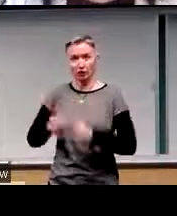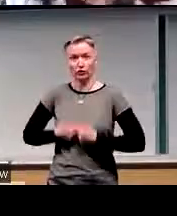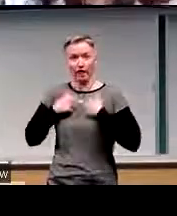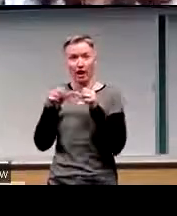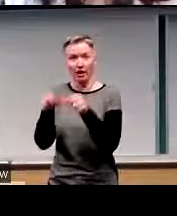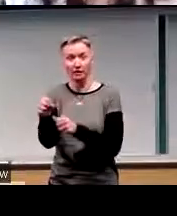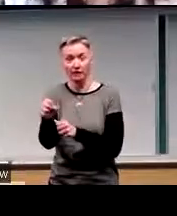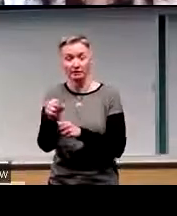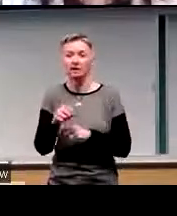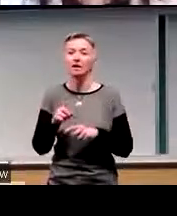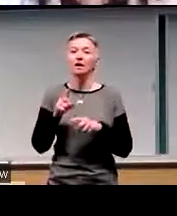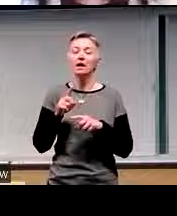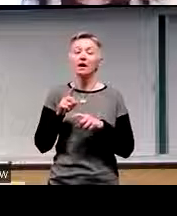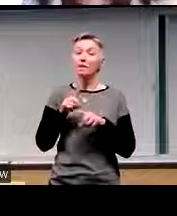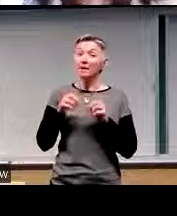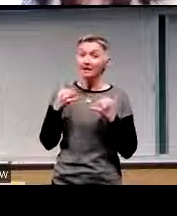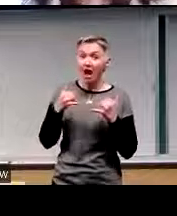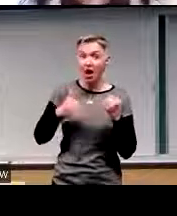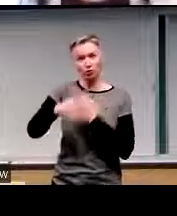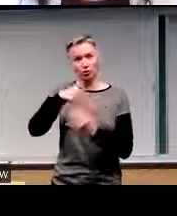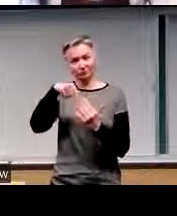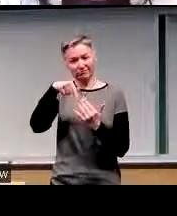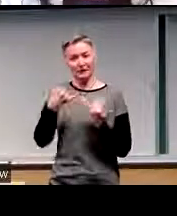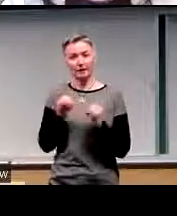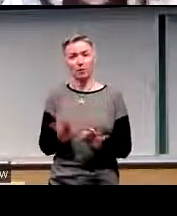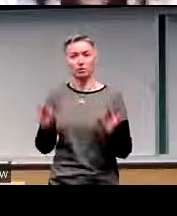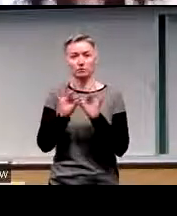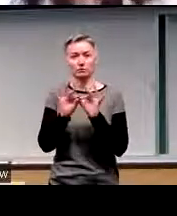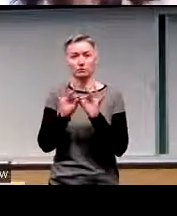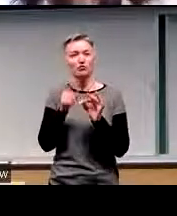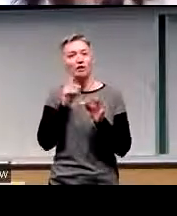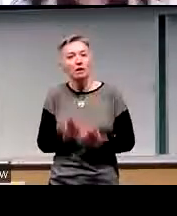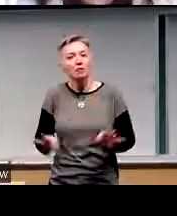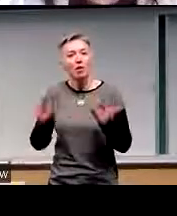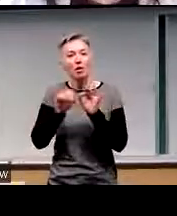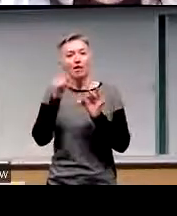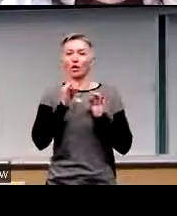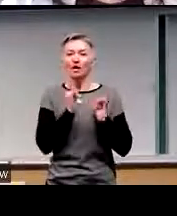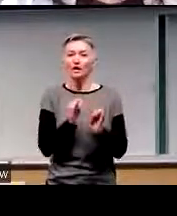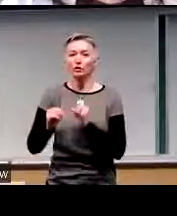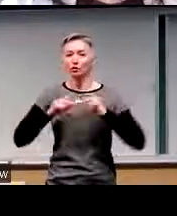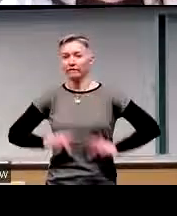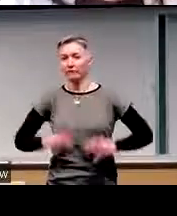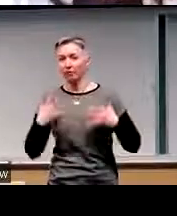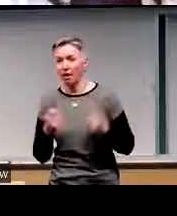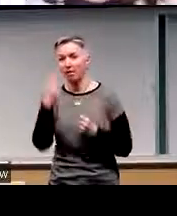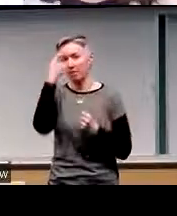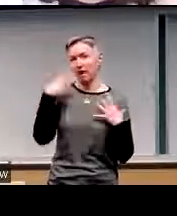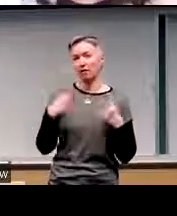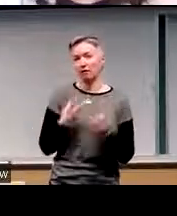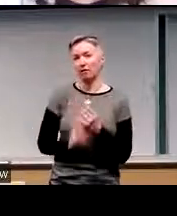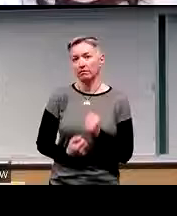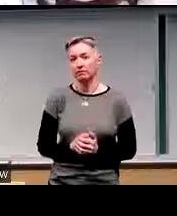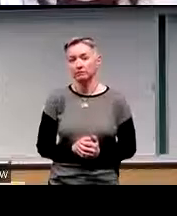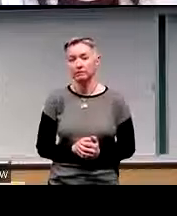social continues to be important even today to our individual physical and mental health. So